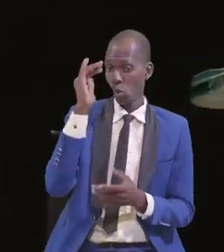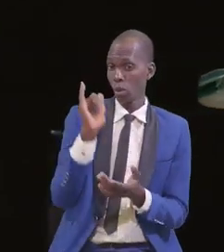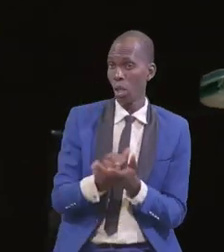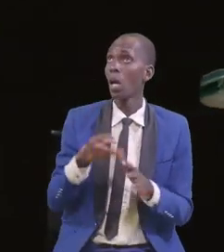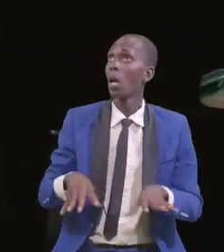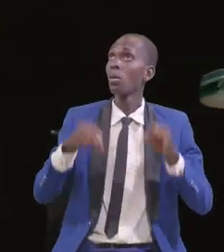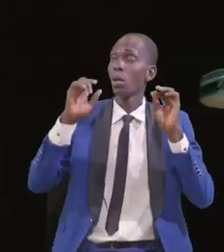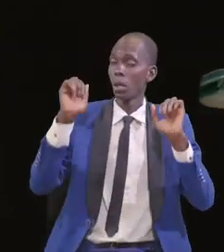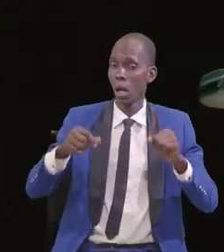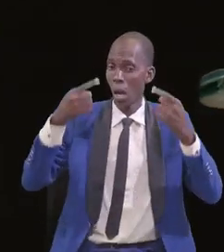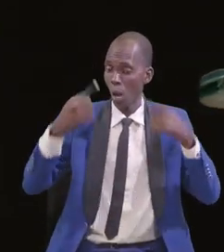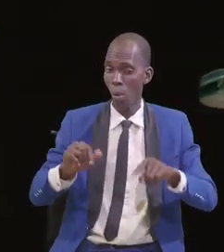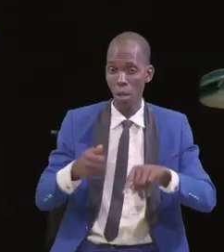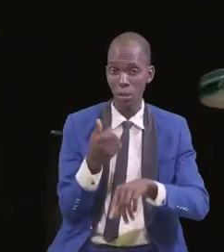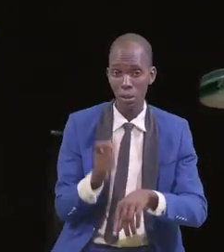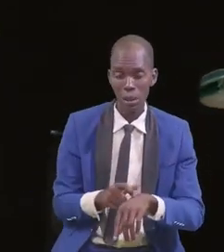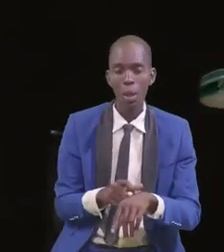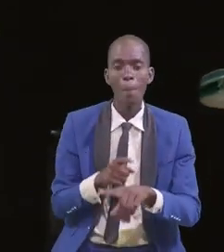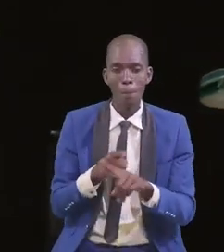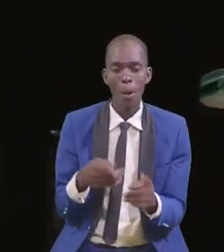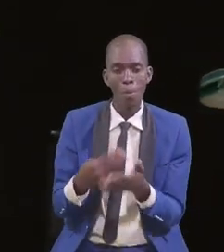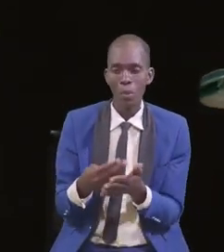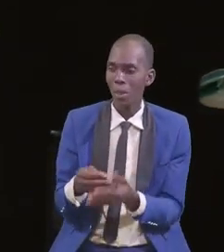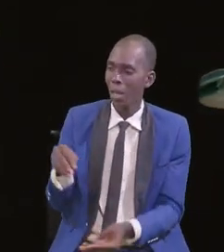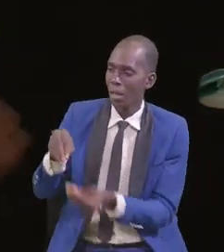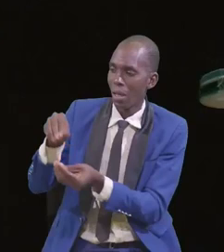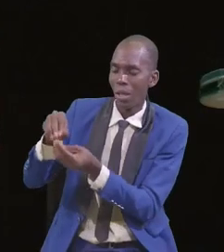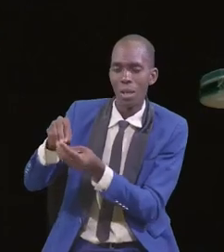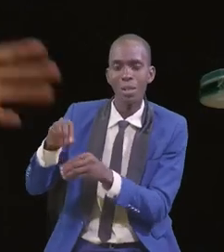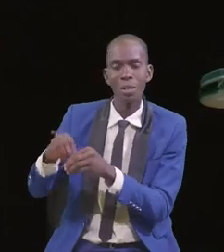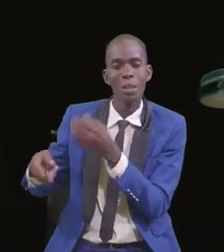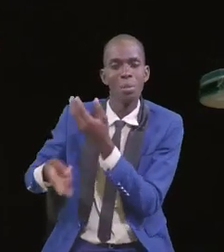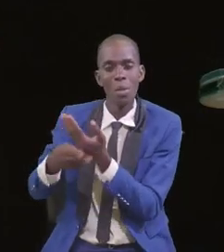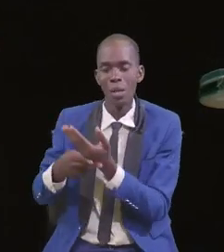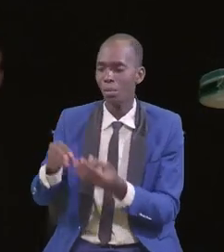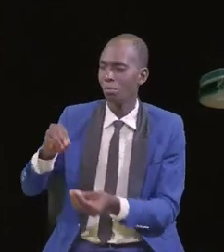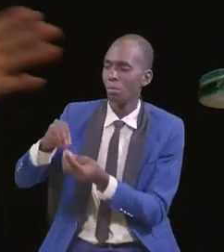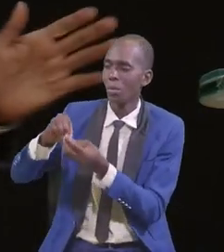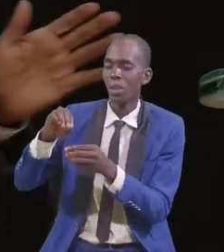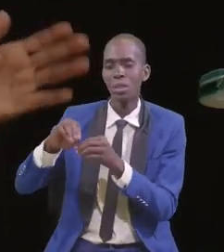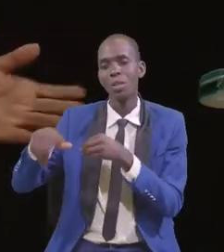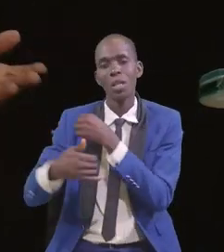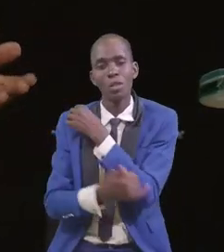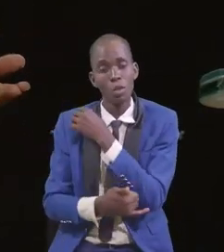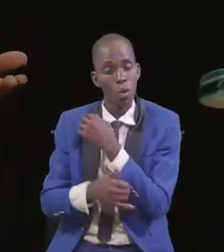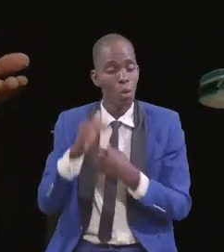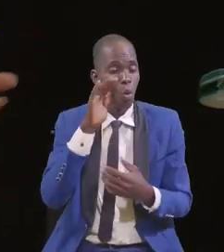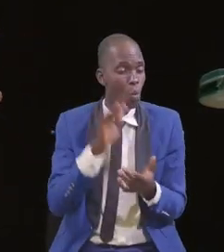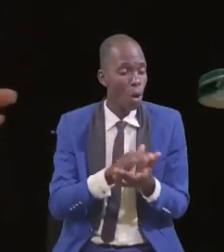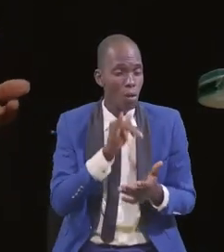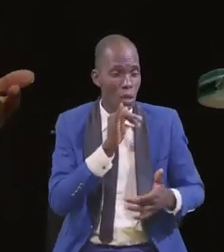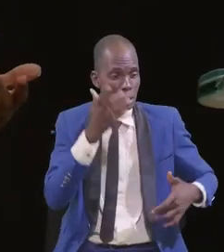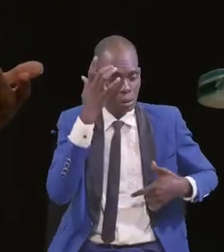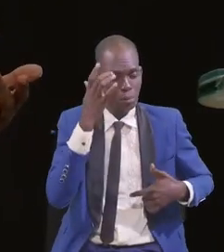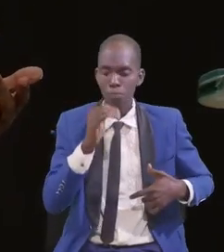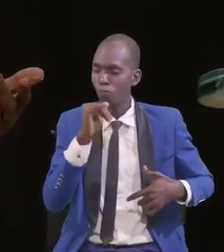touch it. Even when your wife is sick, you will not touch it. Even when the children need this and that, you want that thing to reach a